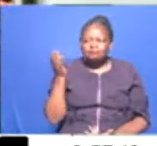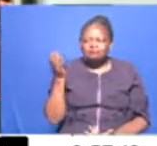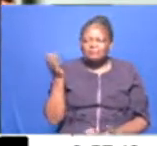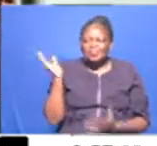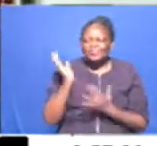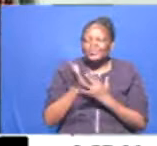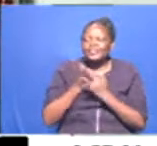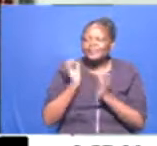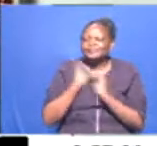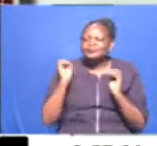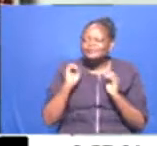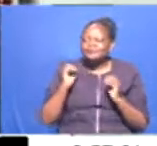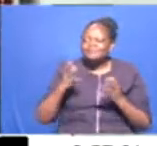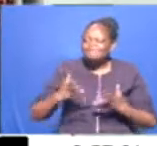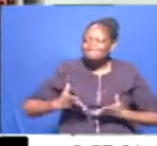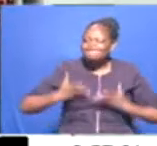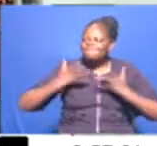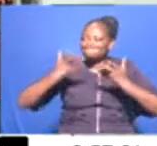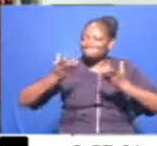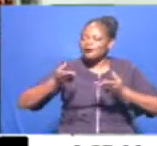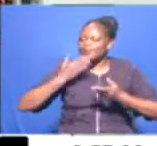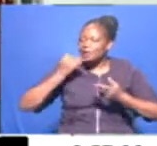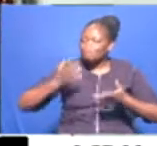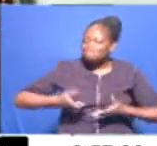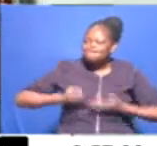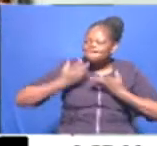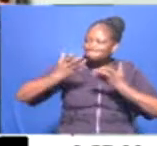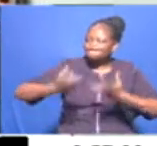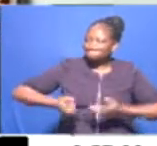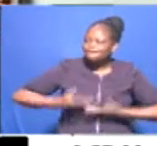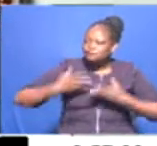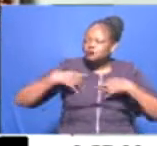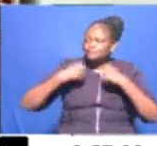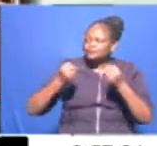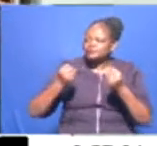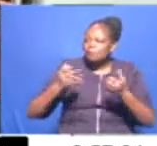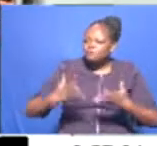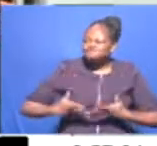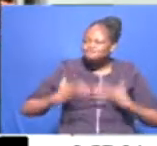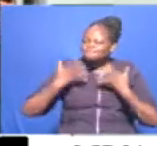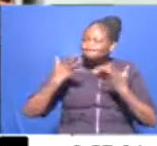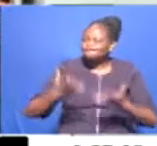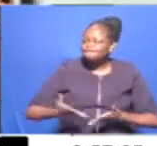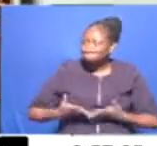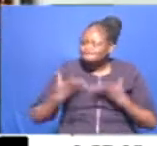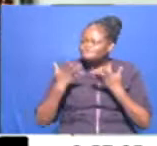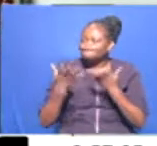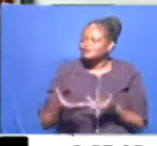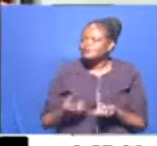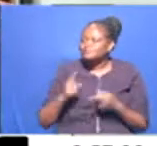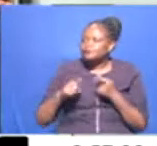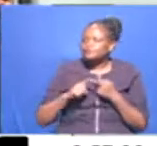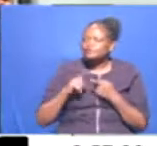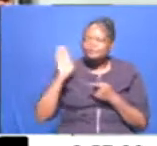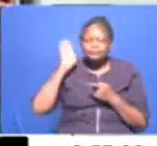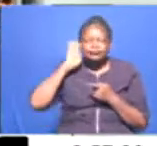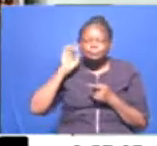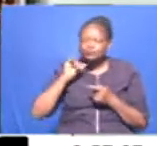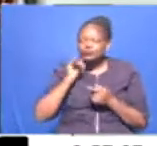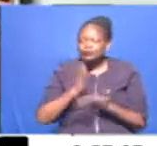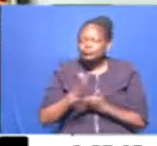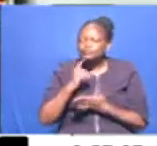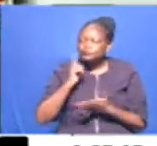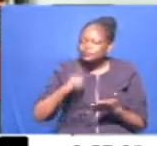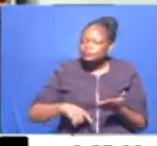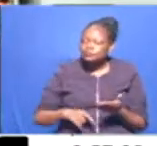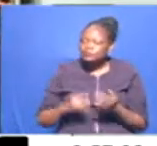them express themselves. That could be the first stage of their healing. Mm-hmm. Let them express themselves. And when you listen and you're not sure what to tell them at the